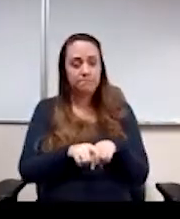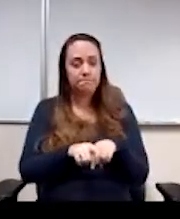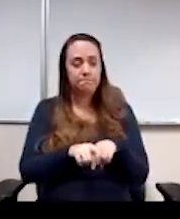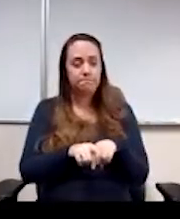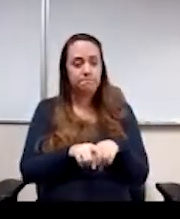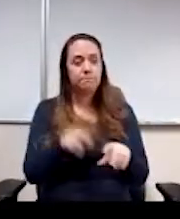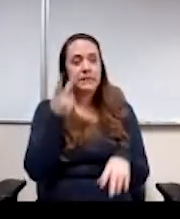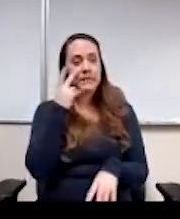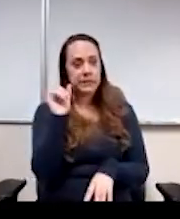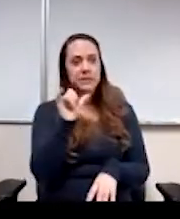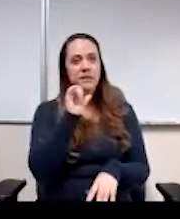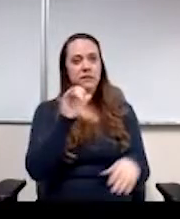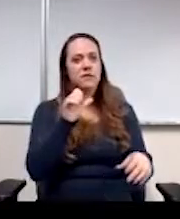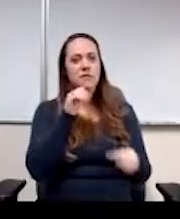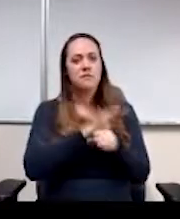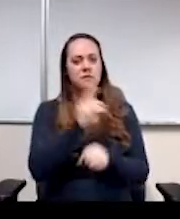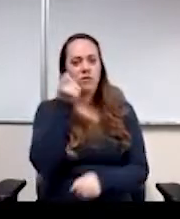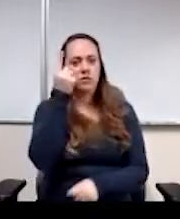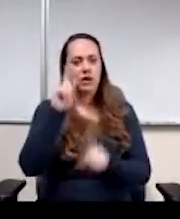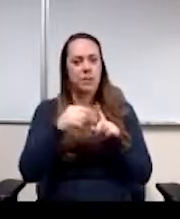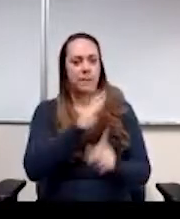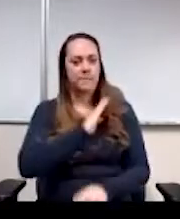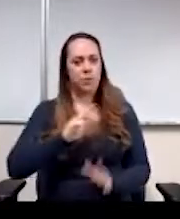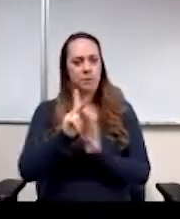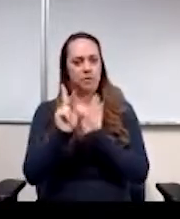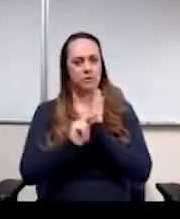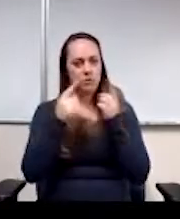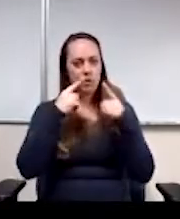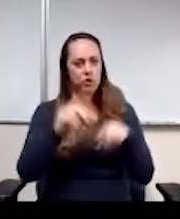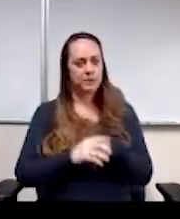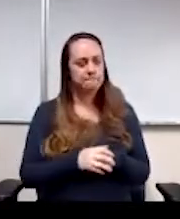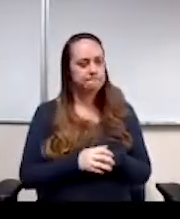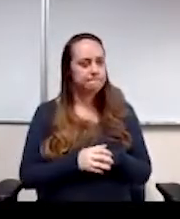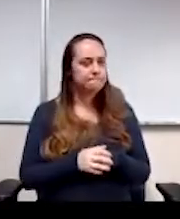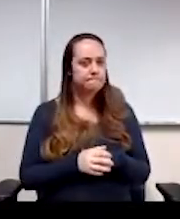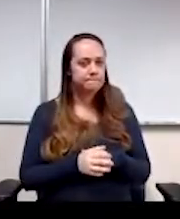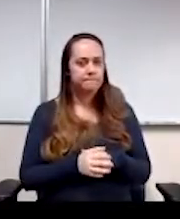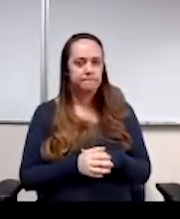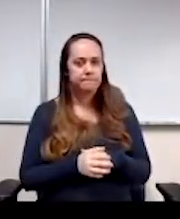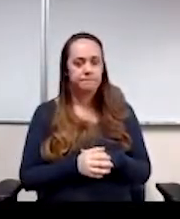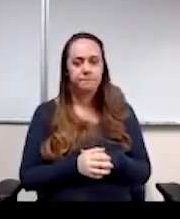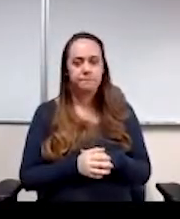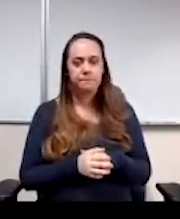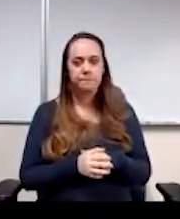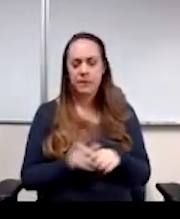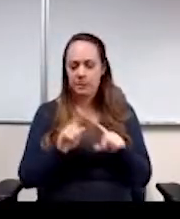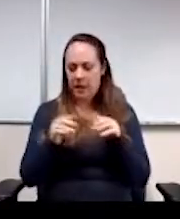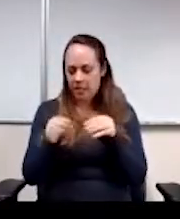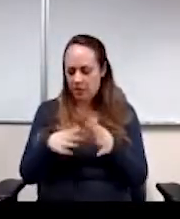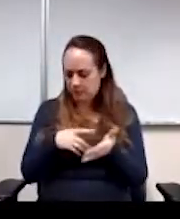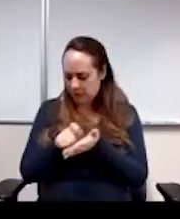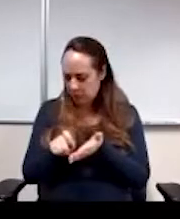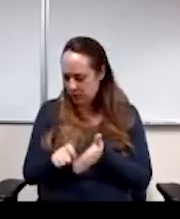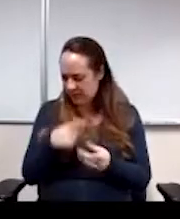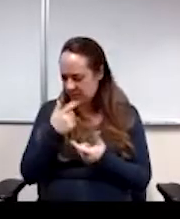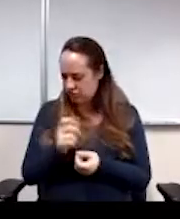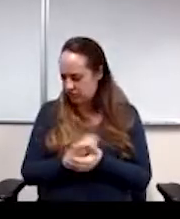does seem to be a lack of understanding about how board policy works. But I lost my notes here. That's interesting.